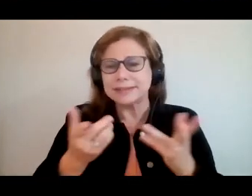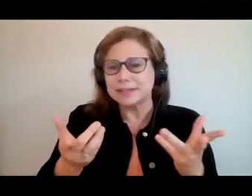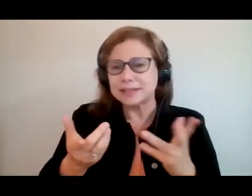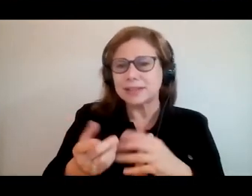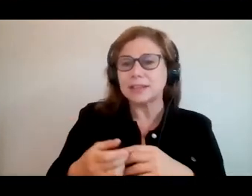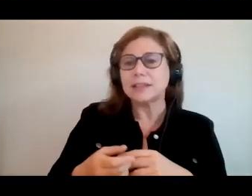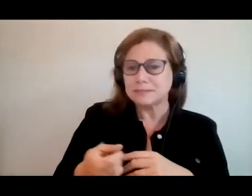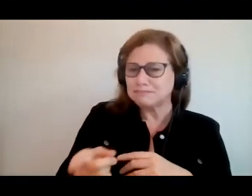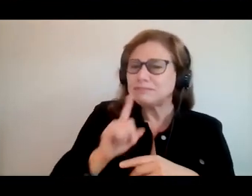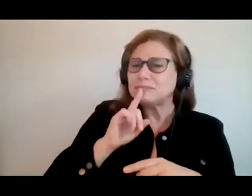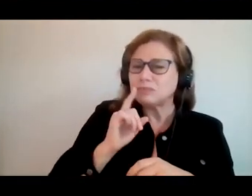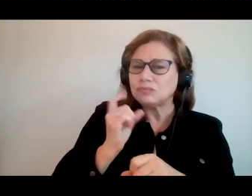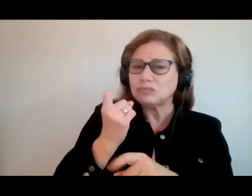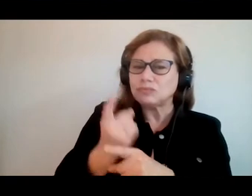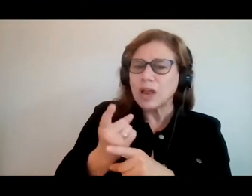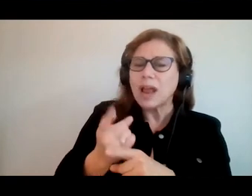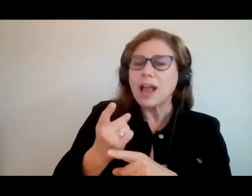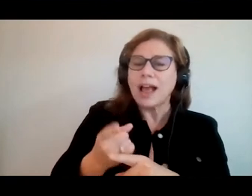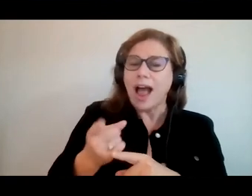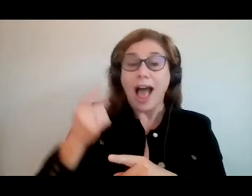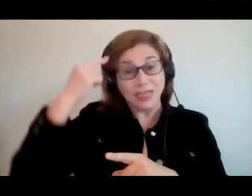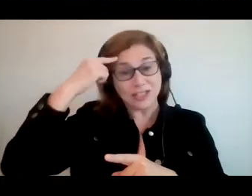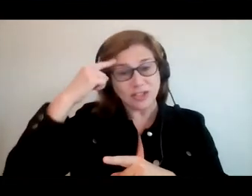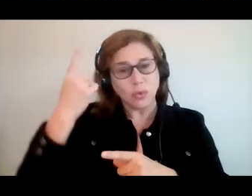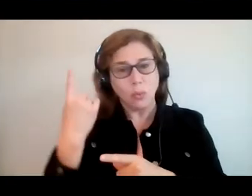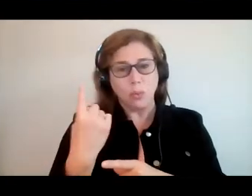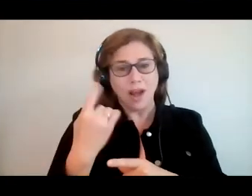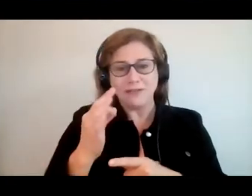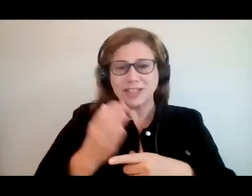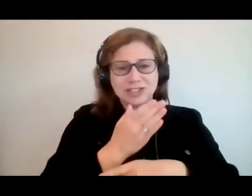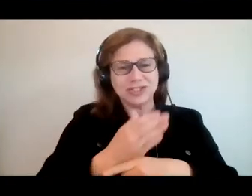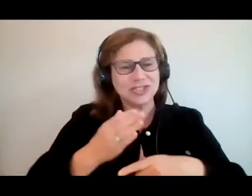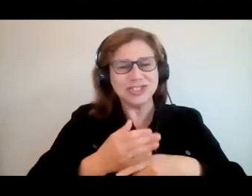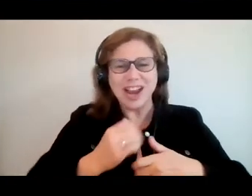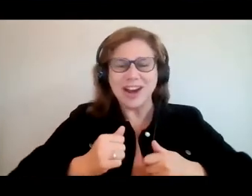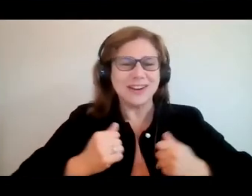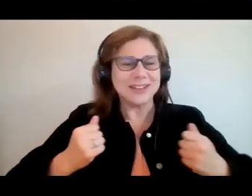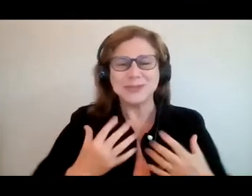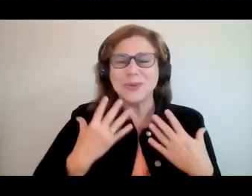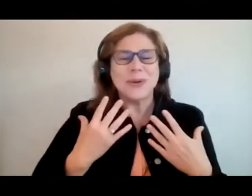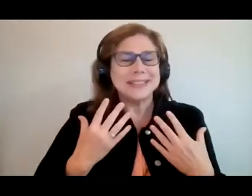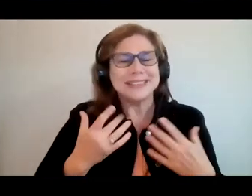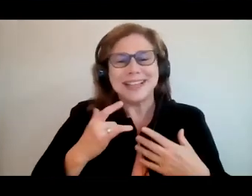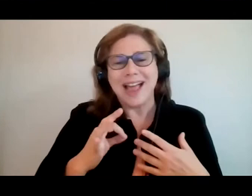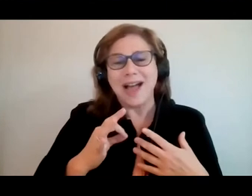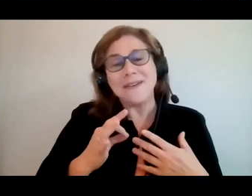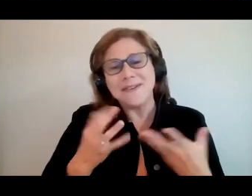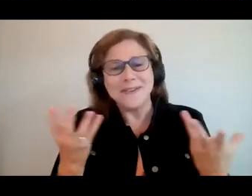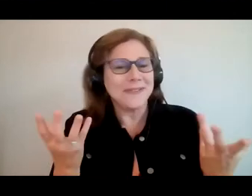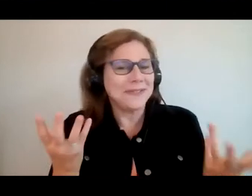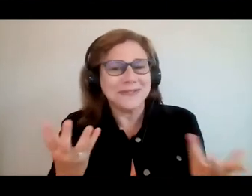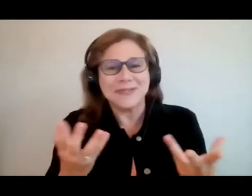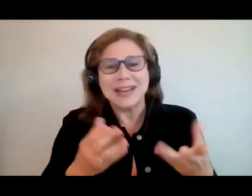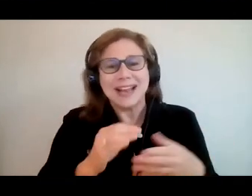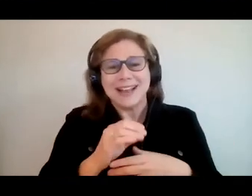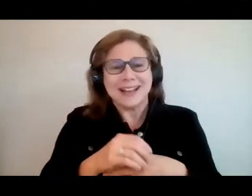I mean, I think that this is one of the shared joys of documentary, is you can do as much planning as you can imagine. And then when you show up with cameras in a